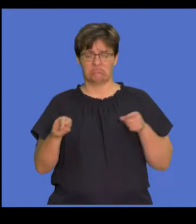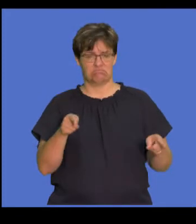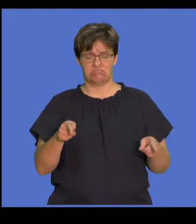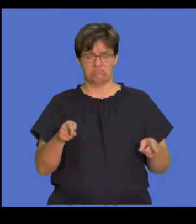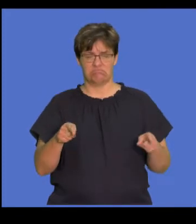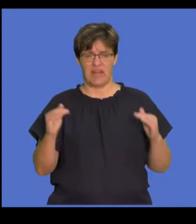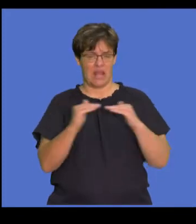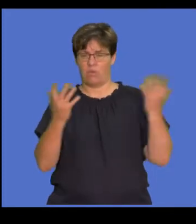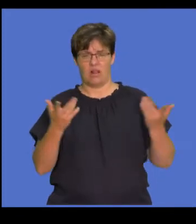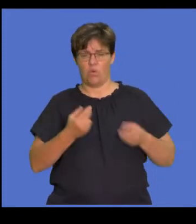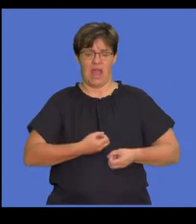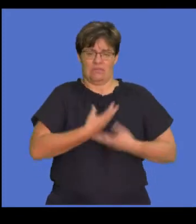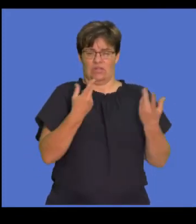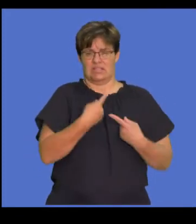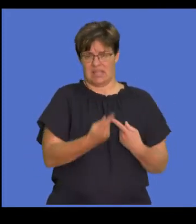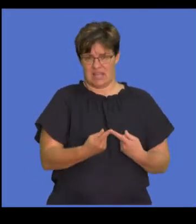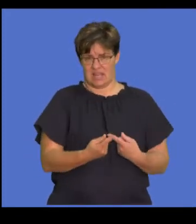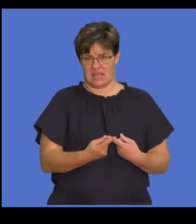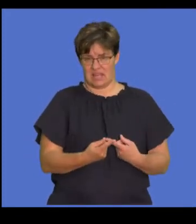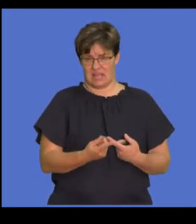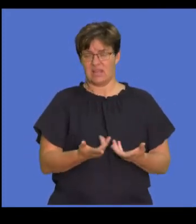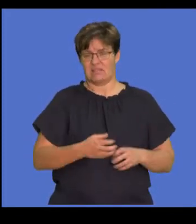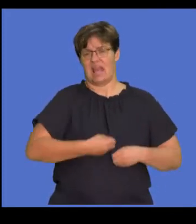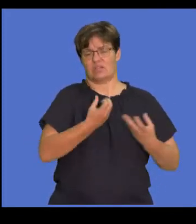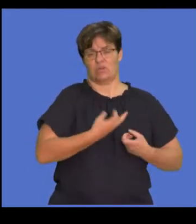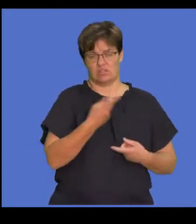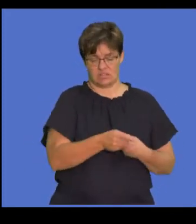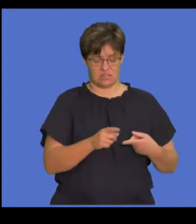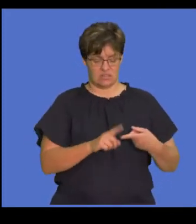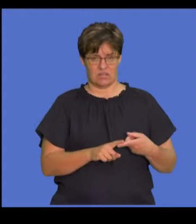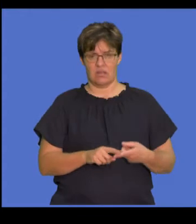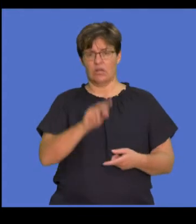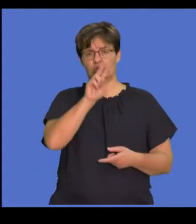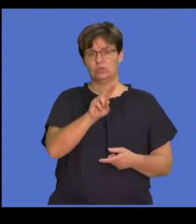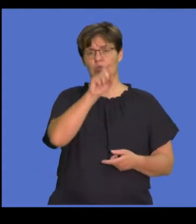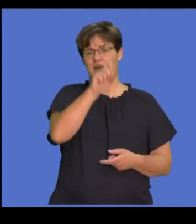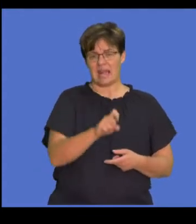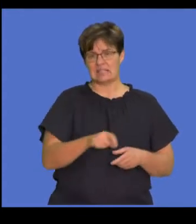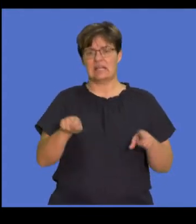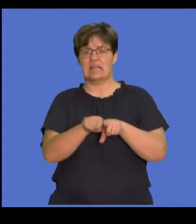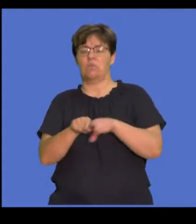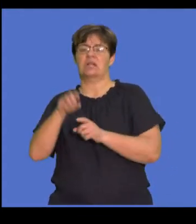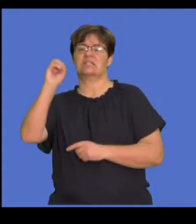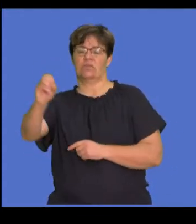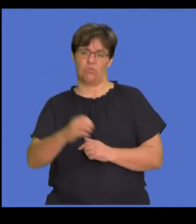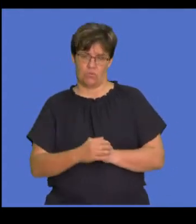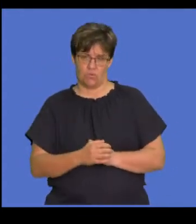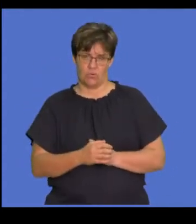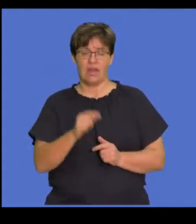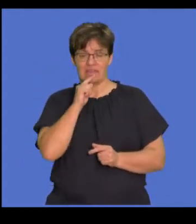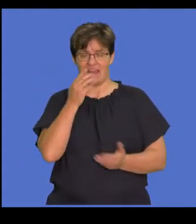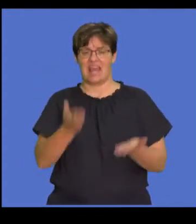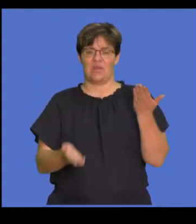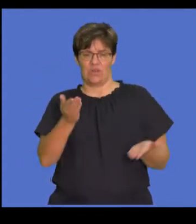sign. It's when you express something. 2x, that's an expression. 2x is equals to 0, then becomes